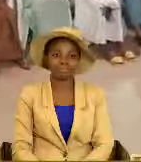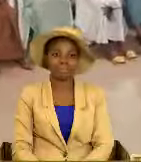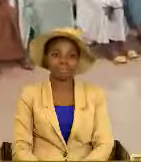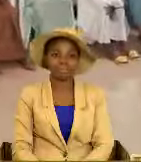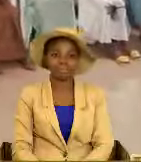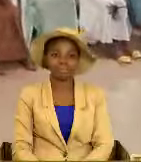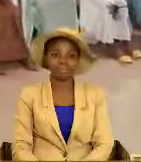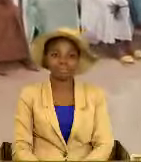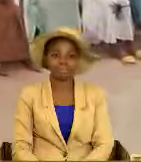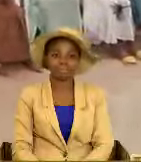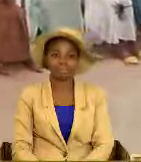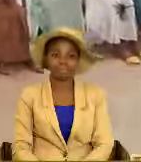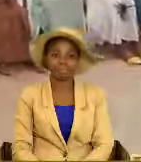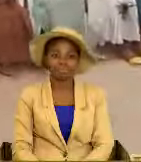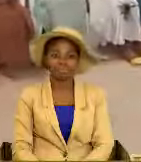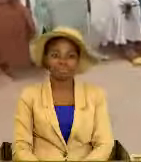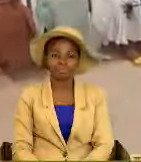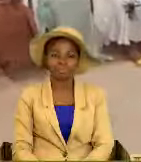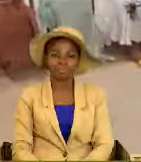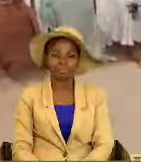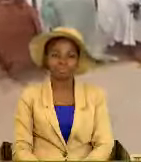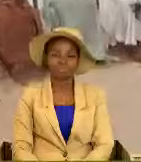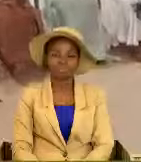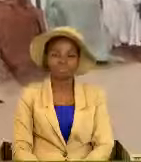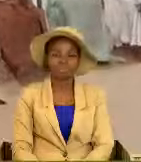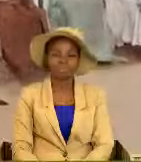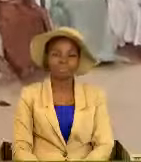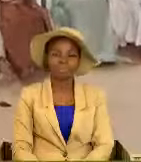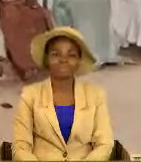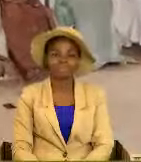name hallelujah praise the